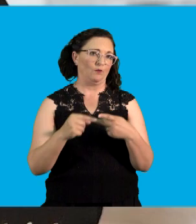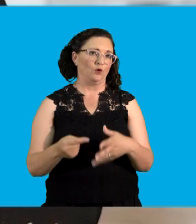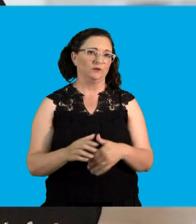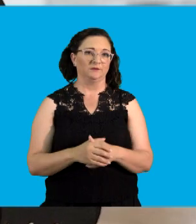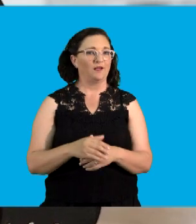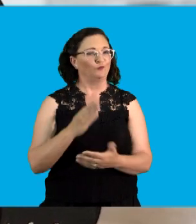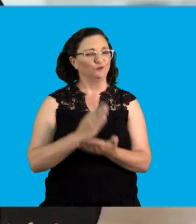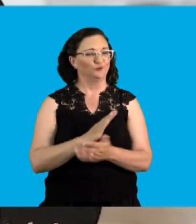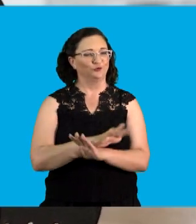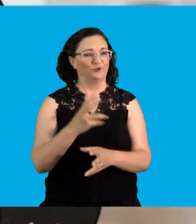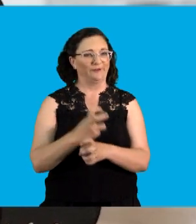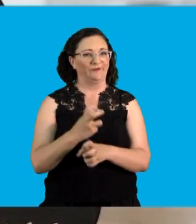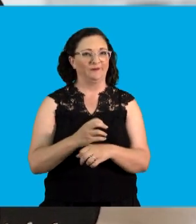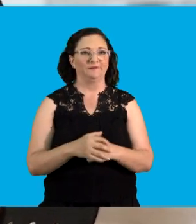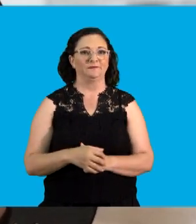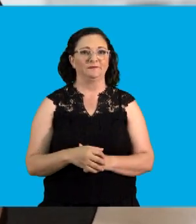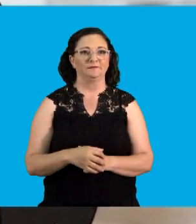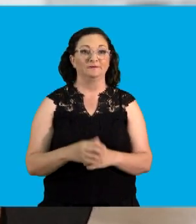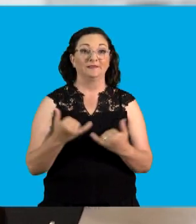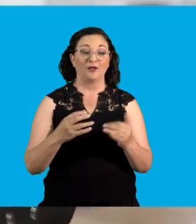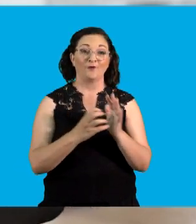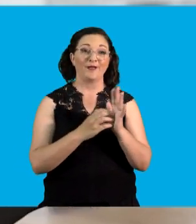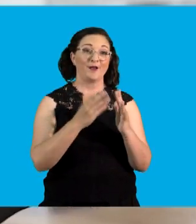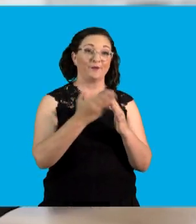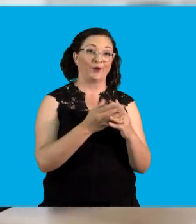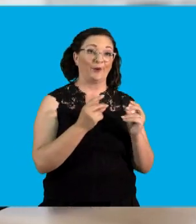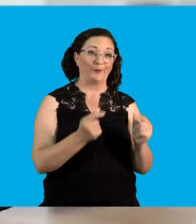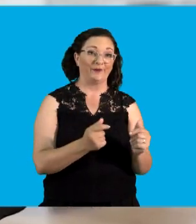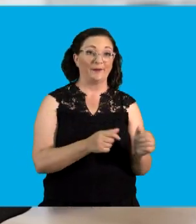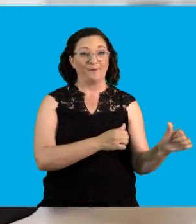I'm sure that is not difficult. All right, we're going to go on a quick